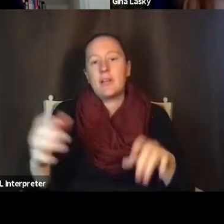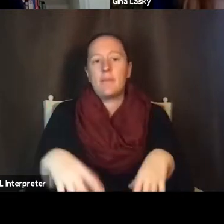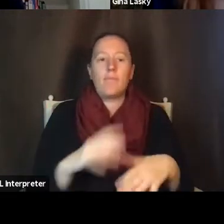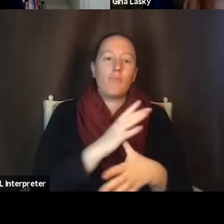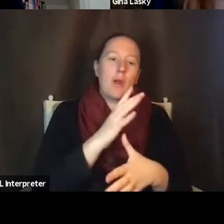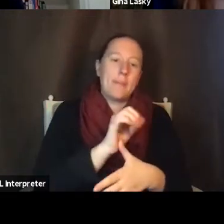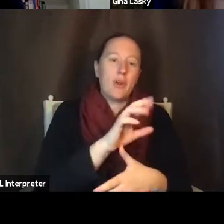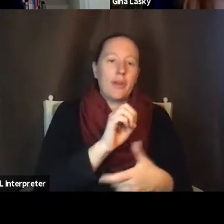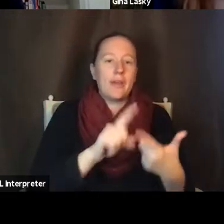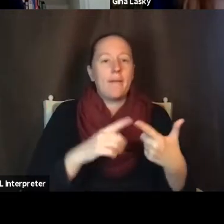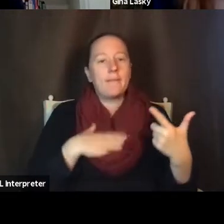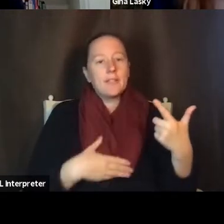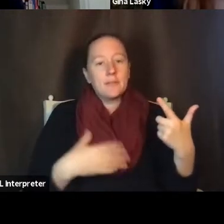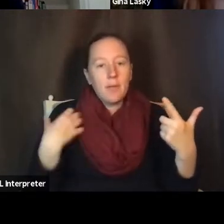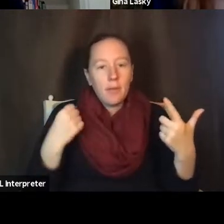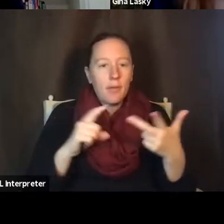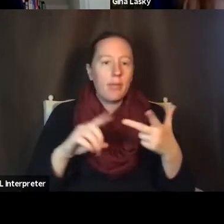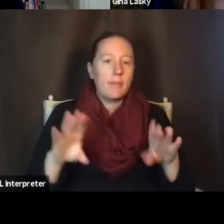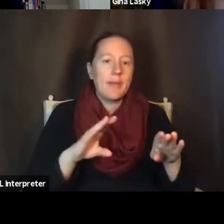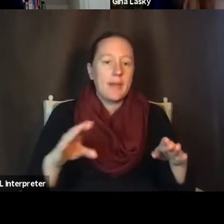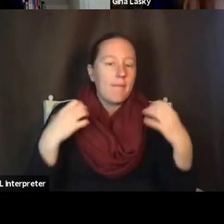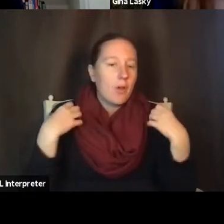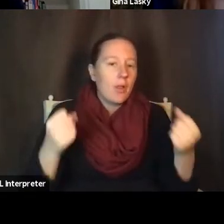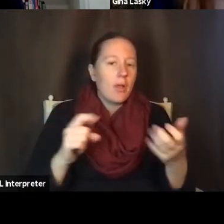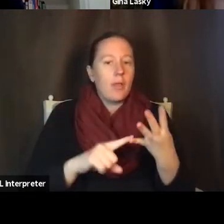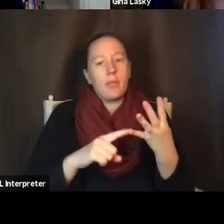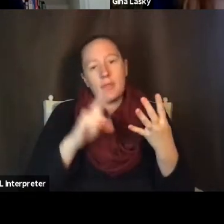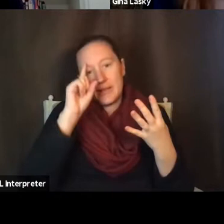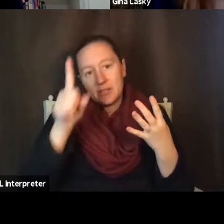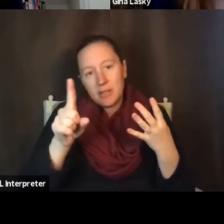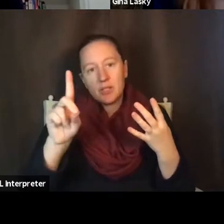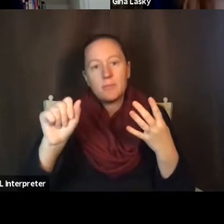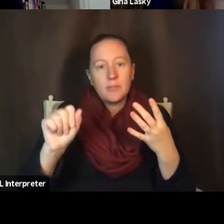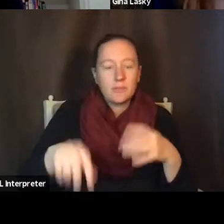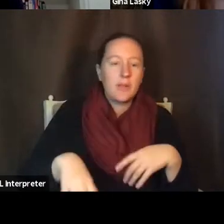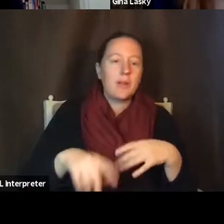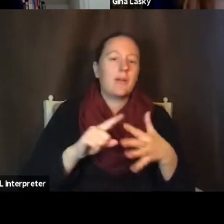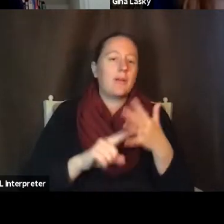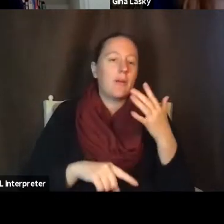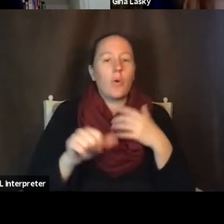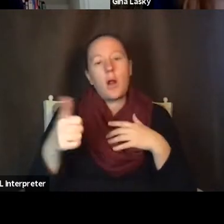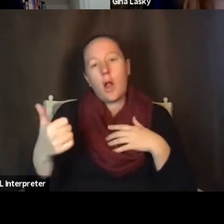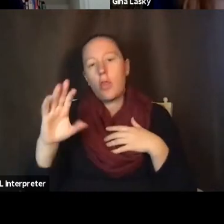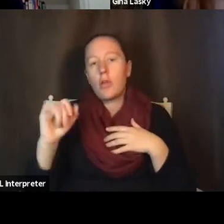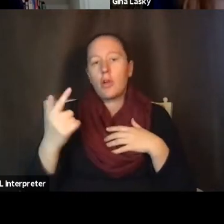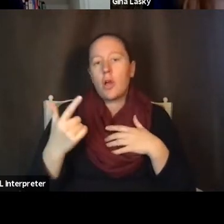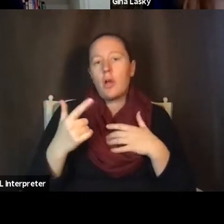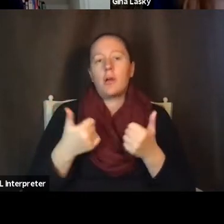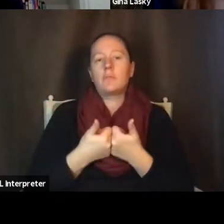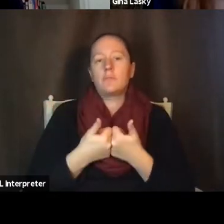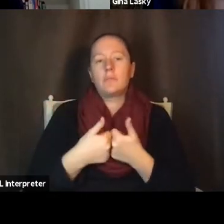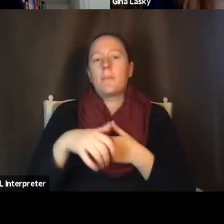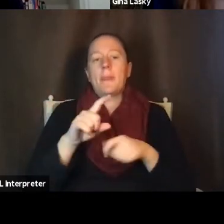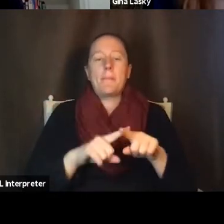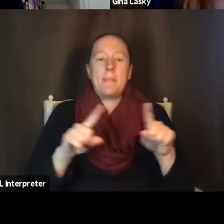care, physical health conditions, behavioral health conditions, intellectual and developmental disability or other cognitive challenges. But really